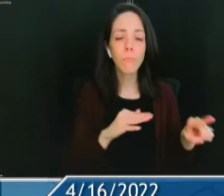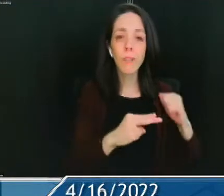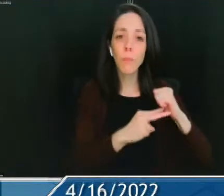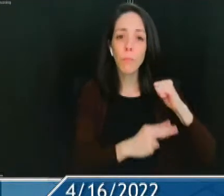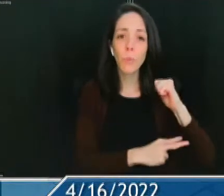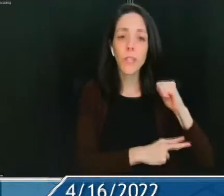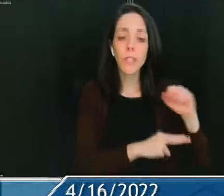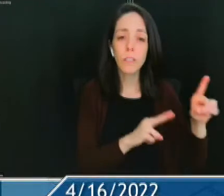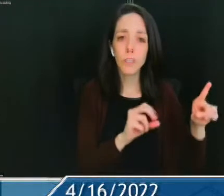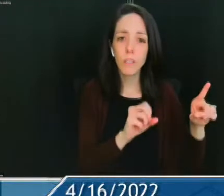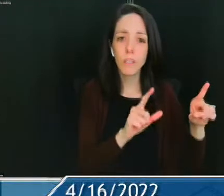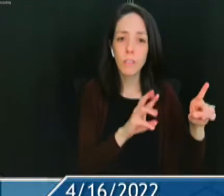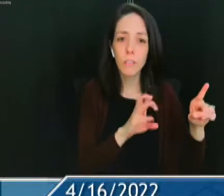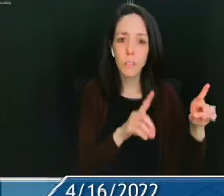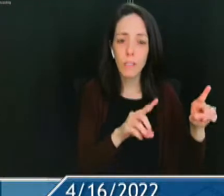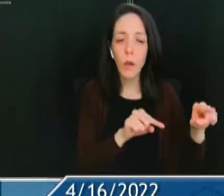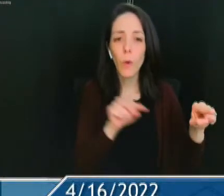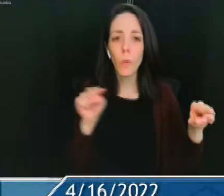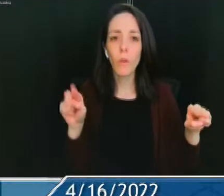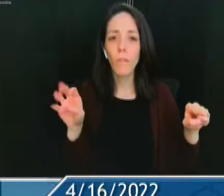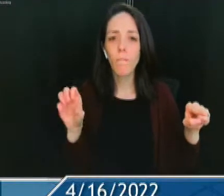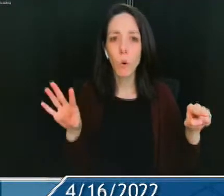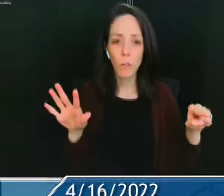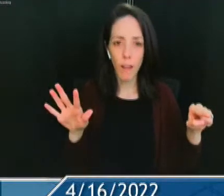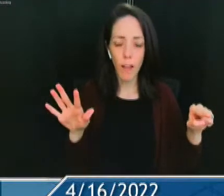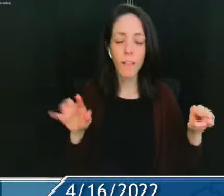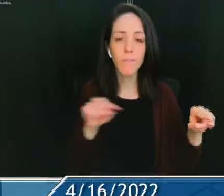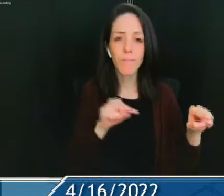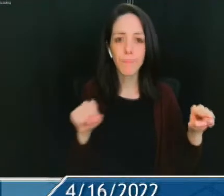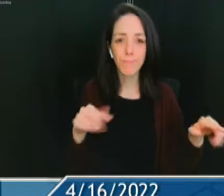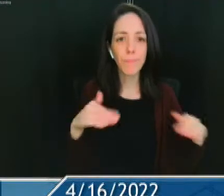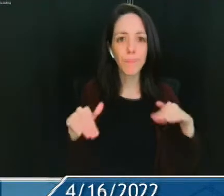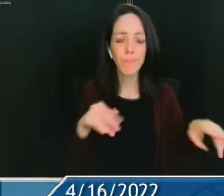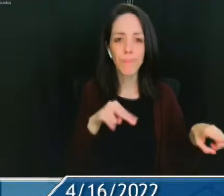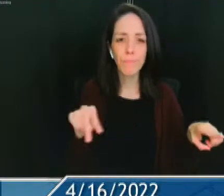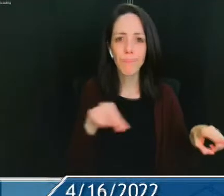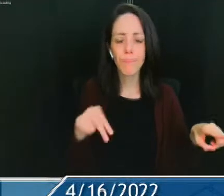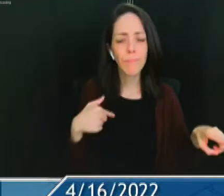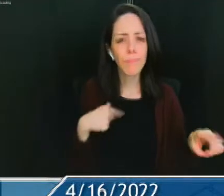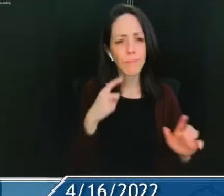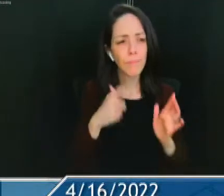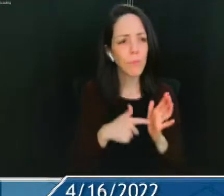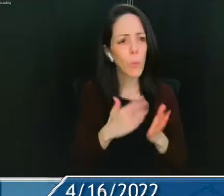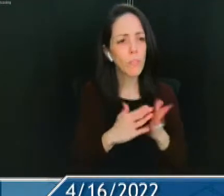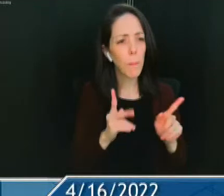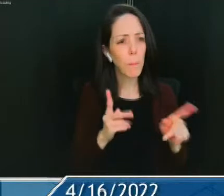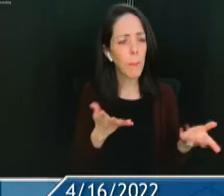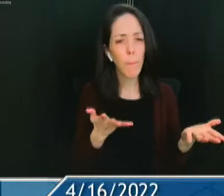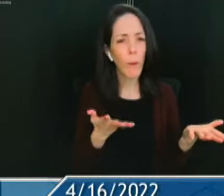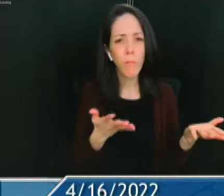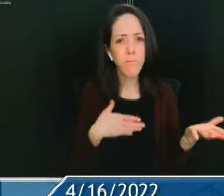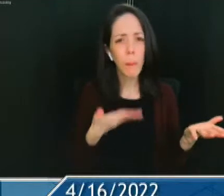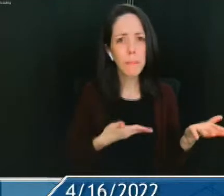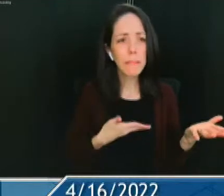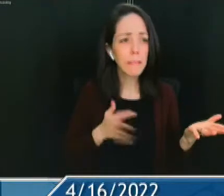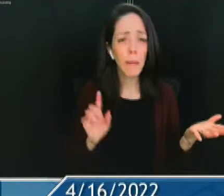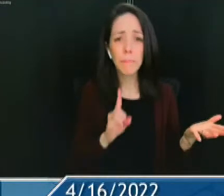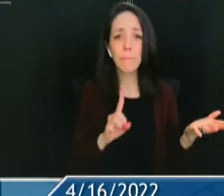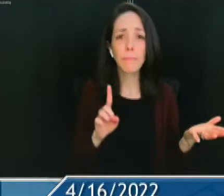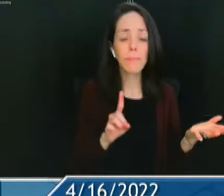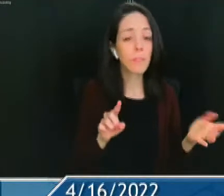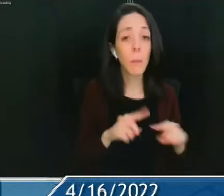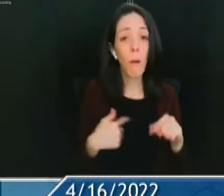the Willamette River and West 27th Street. I frequently observe agitated persons, but will not call police to deal with them. I'm a member